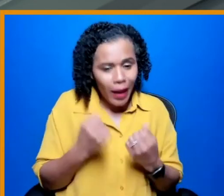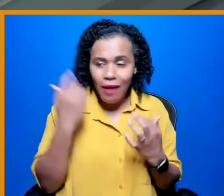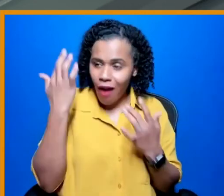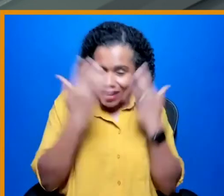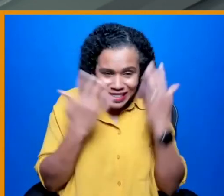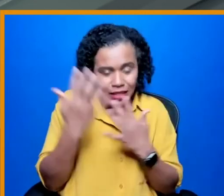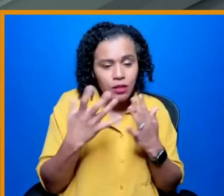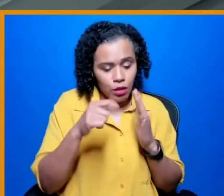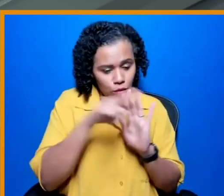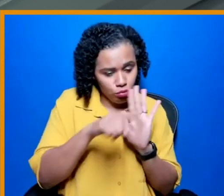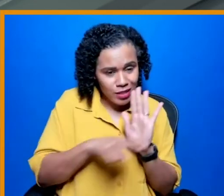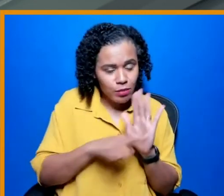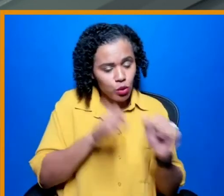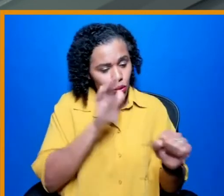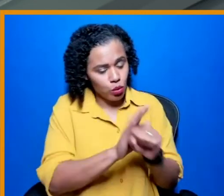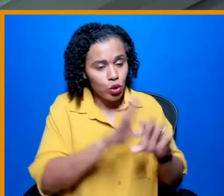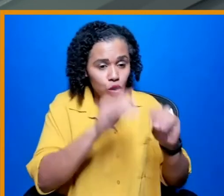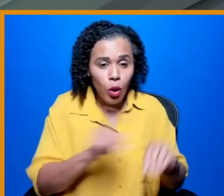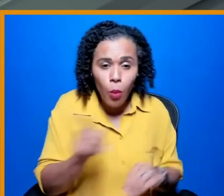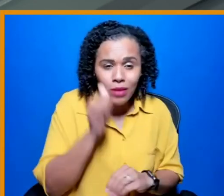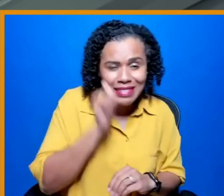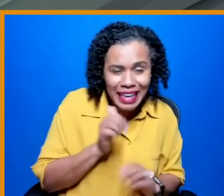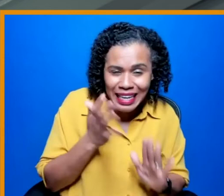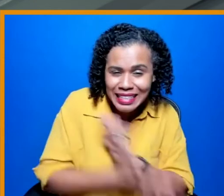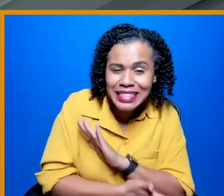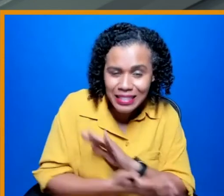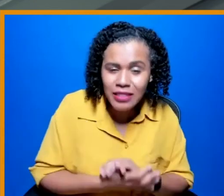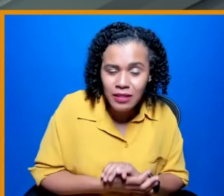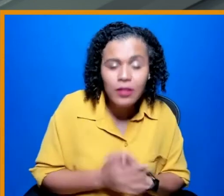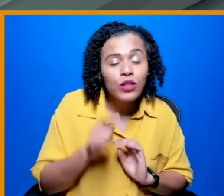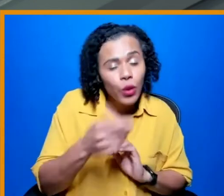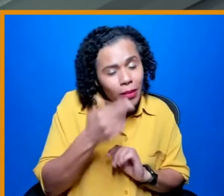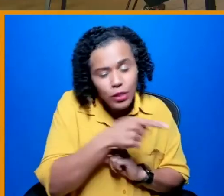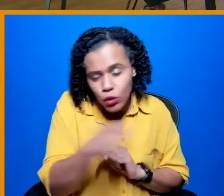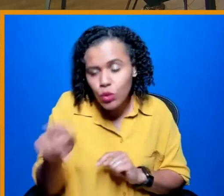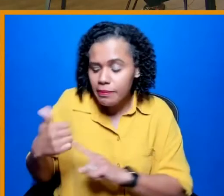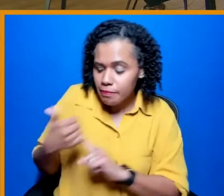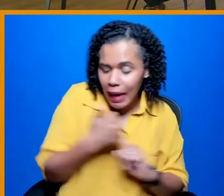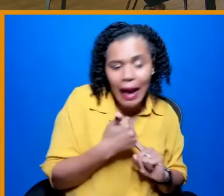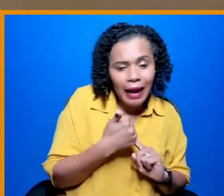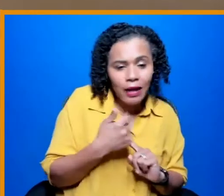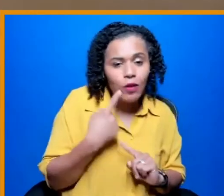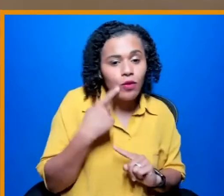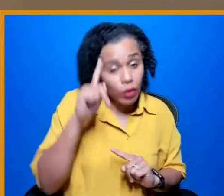Let us remember that with every leaflet we deliver and candidate we stand. Back this motion and the amendment.